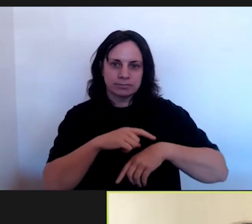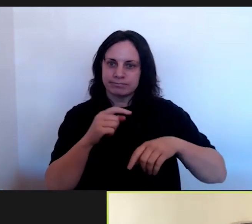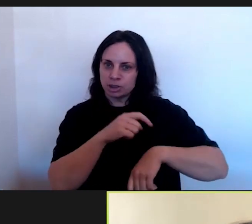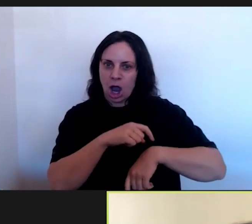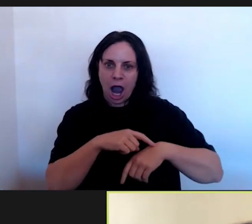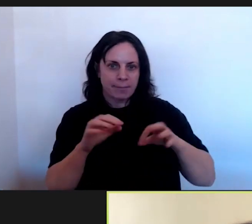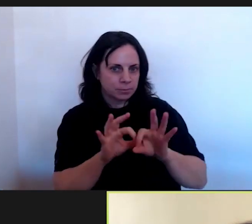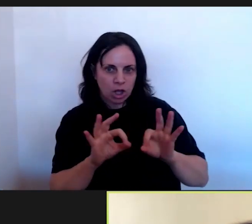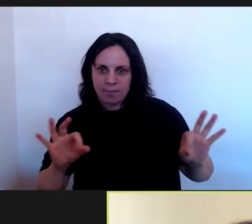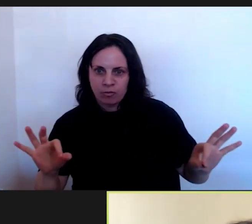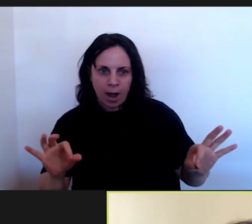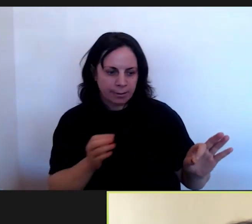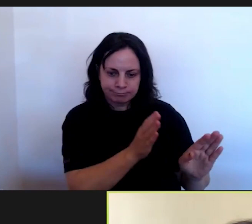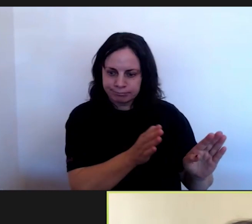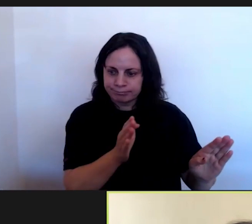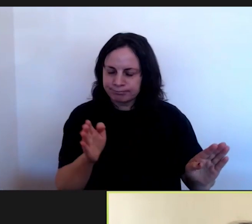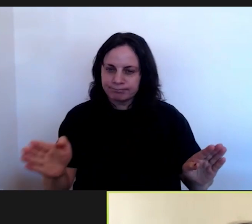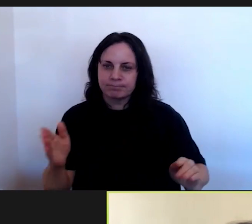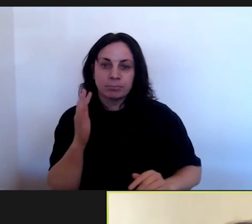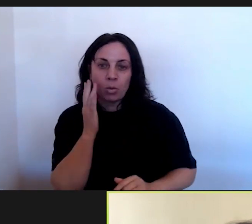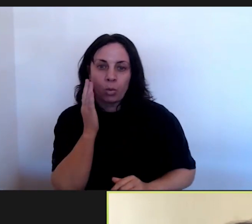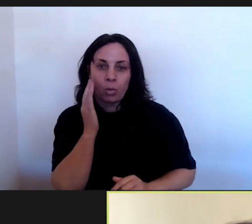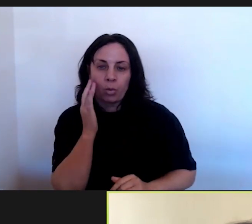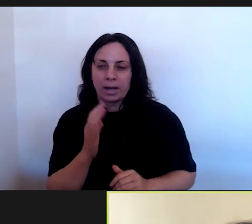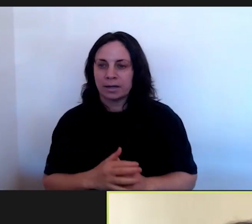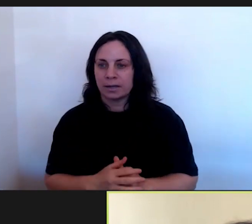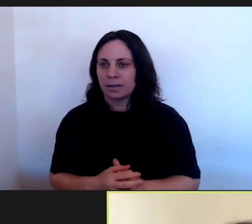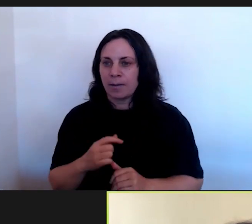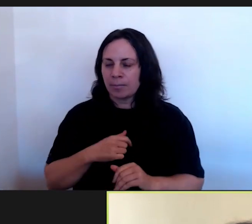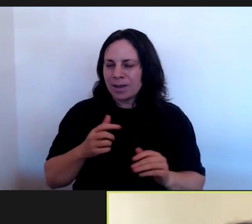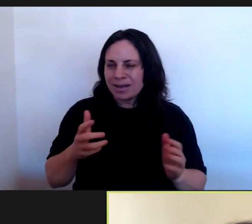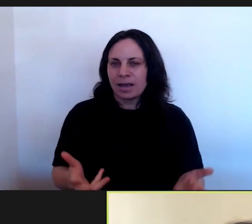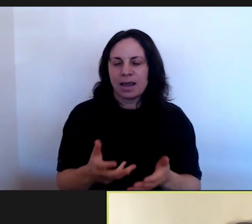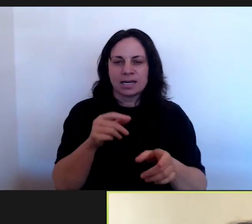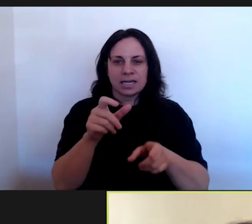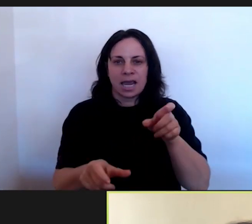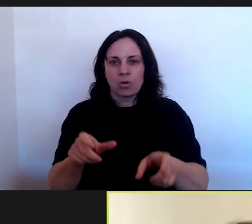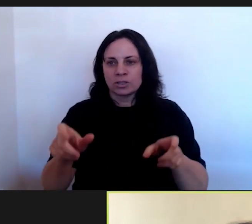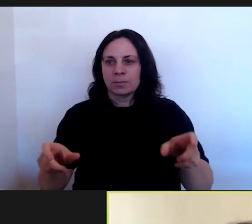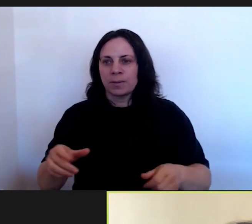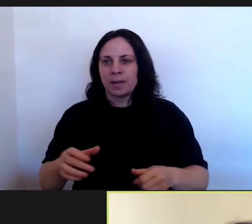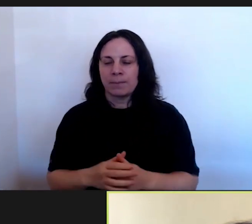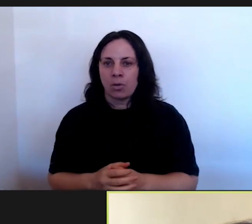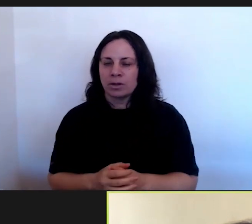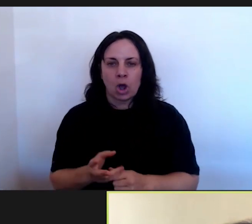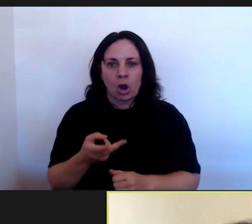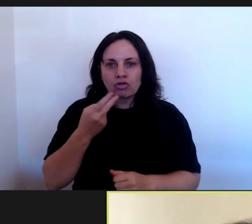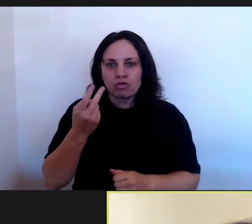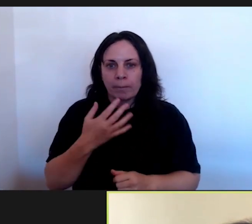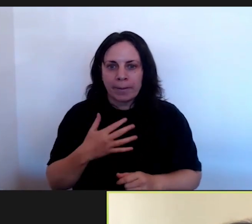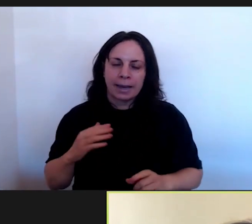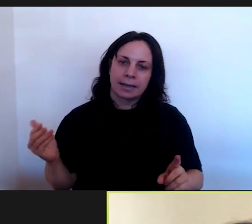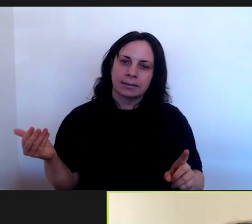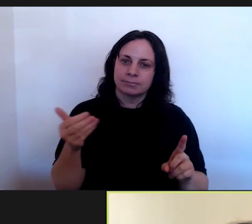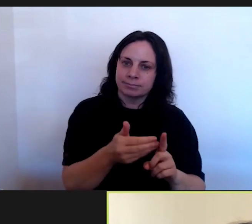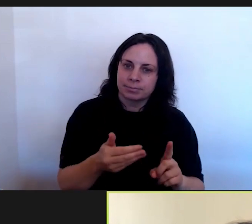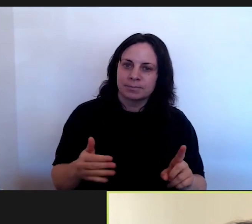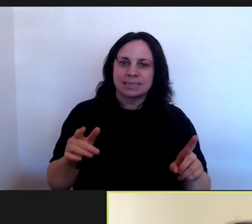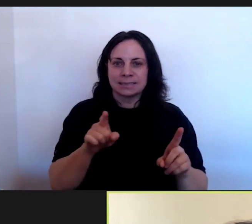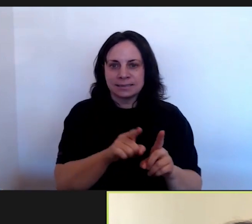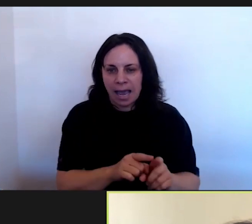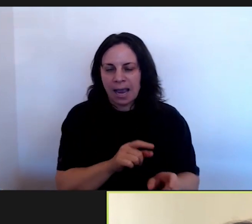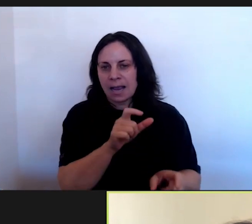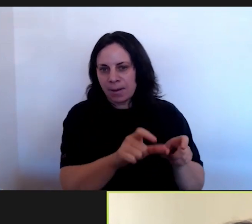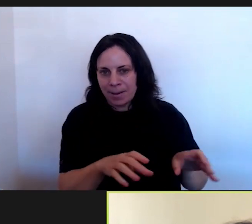I've reached my goal. I really, really encourage the people, please do not speak to the same 5 people that you speak all the time. And then do not, without